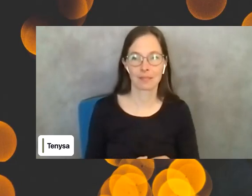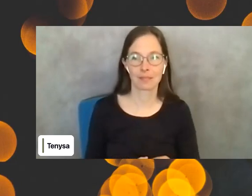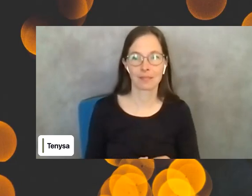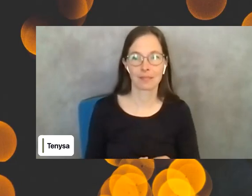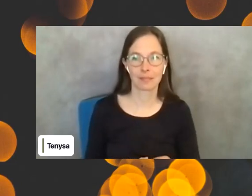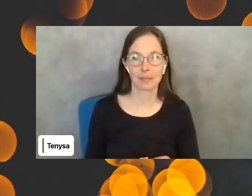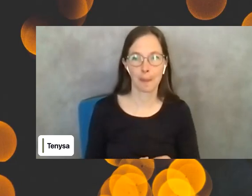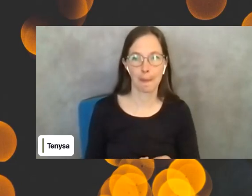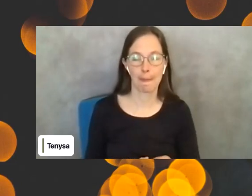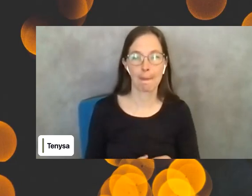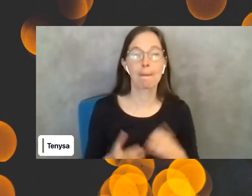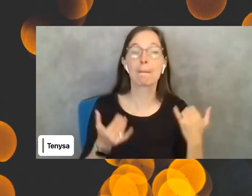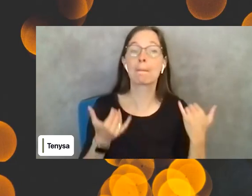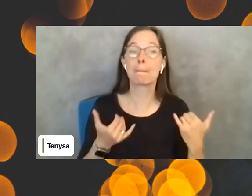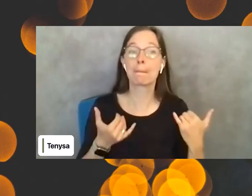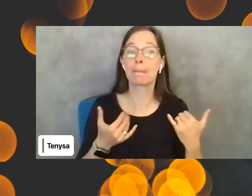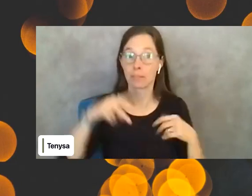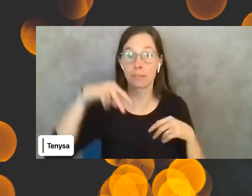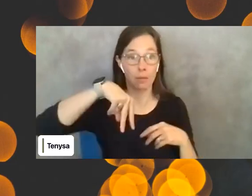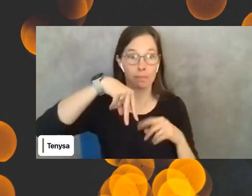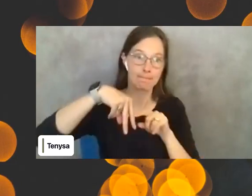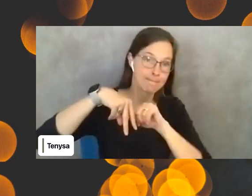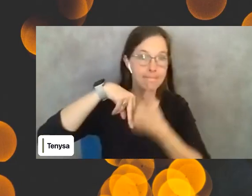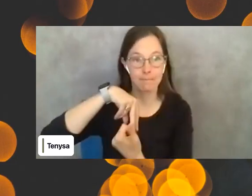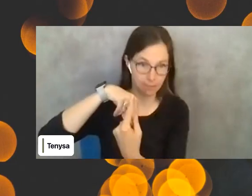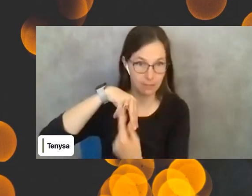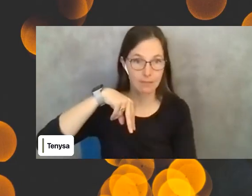And then we switch legs.